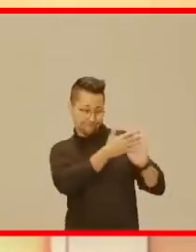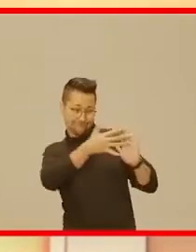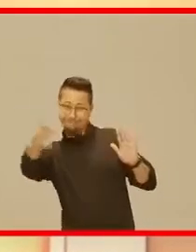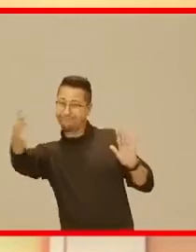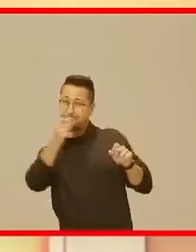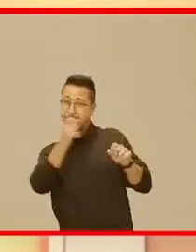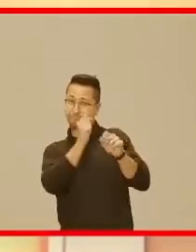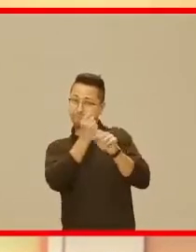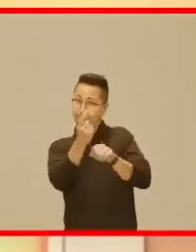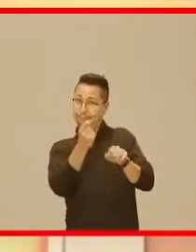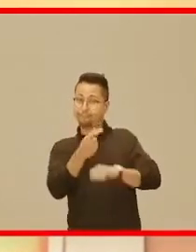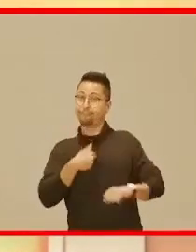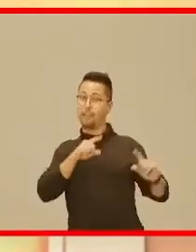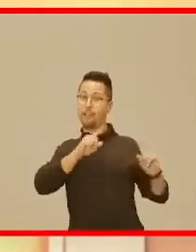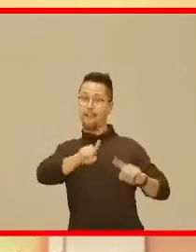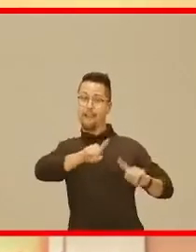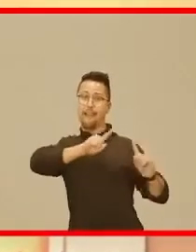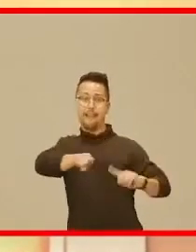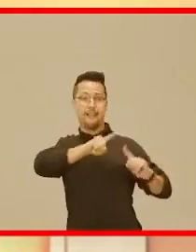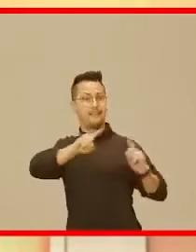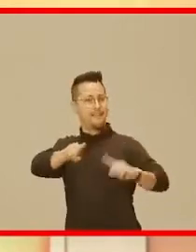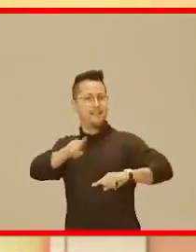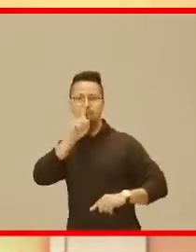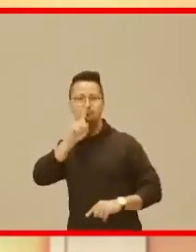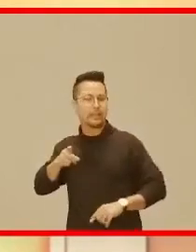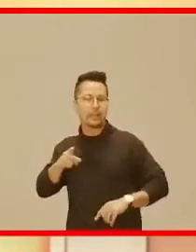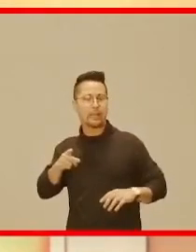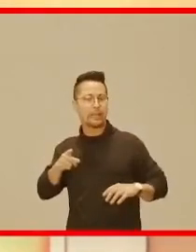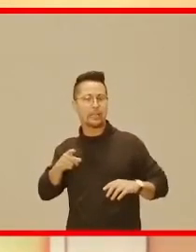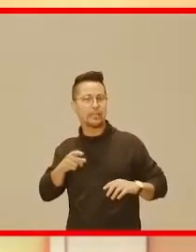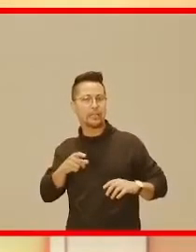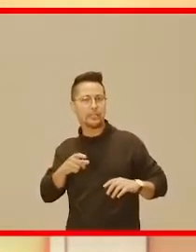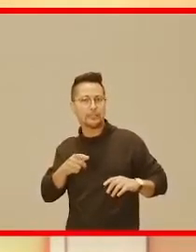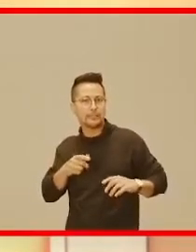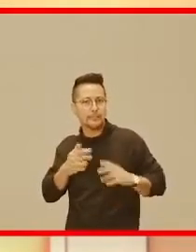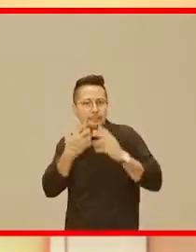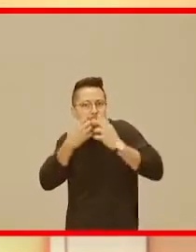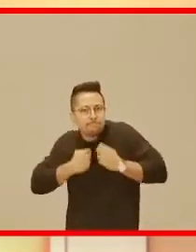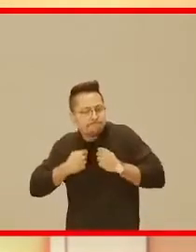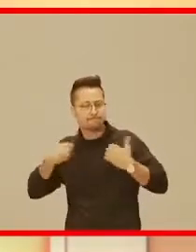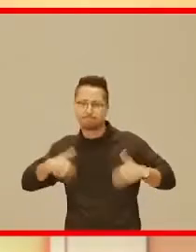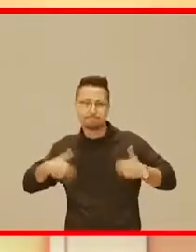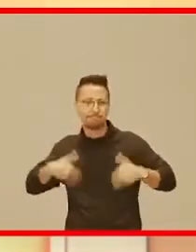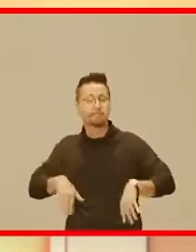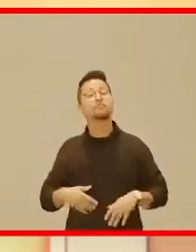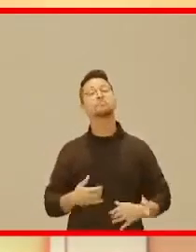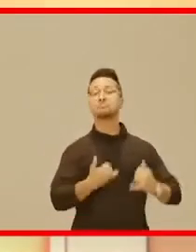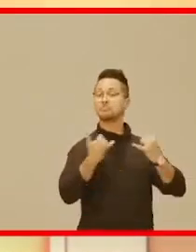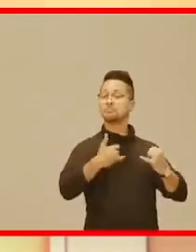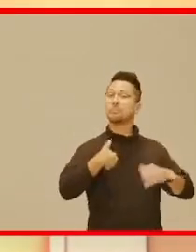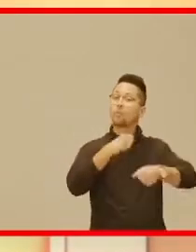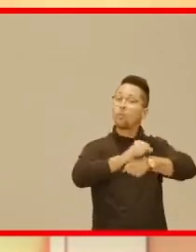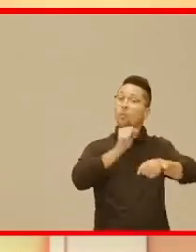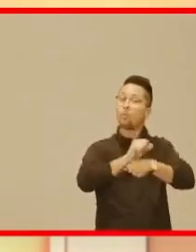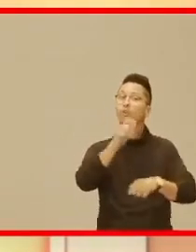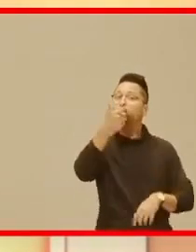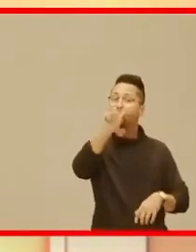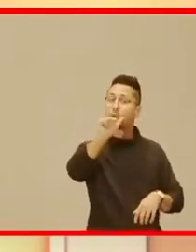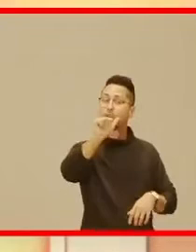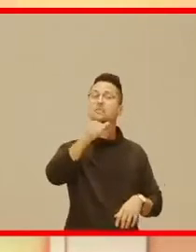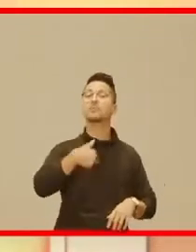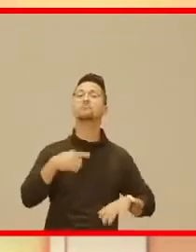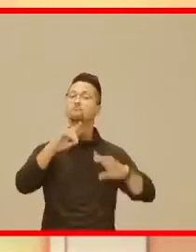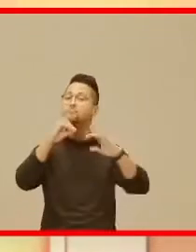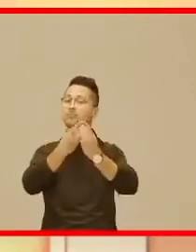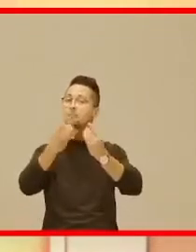it's just something that's so close to my heart. Currently now I work in Georgia. I work at the Department of Public Health as one of